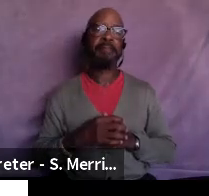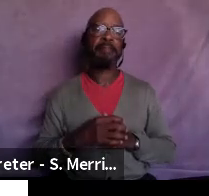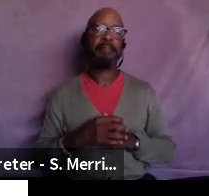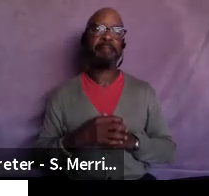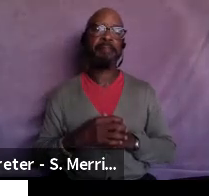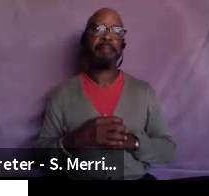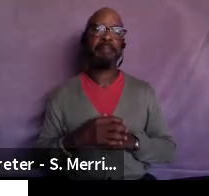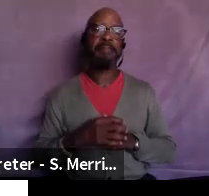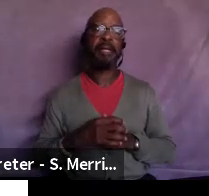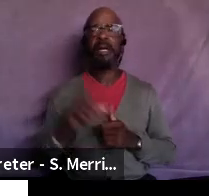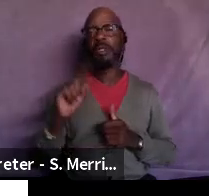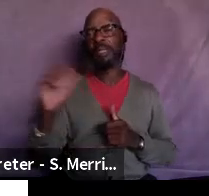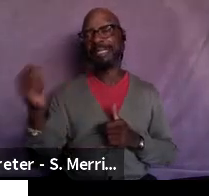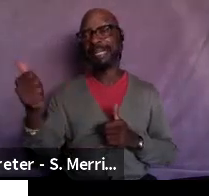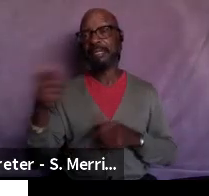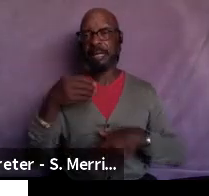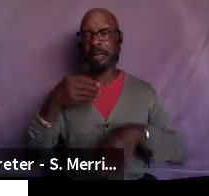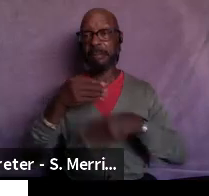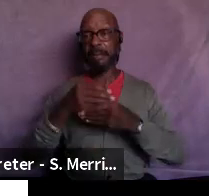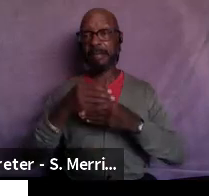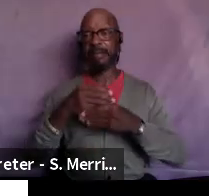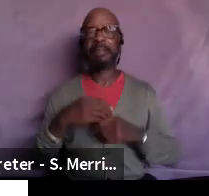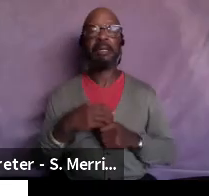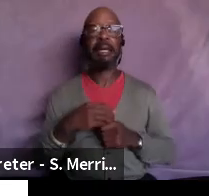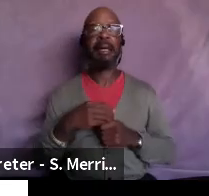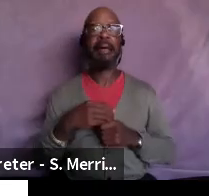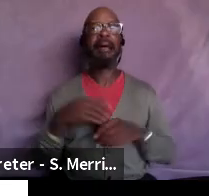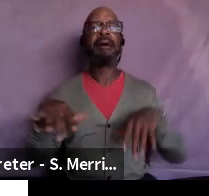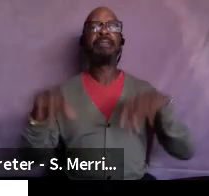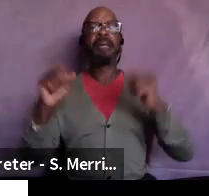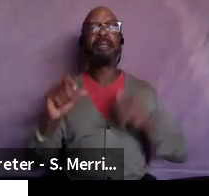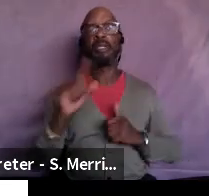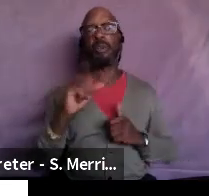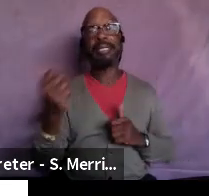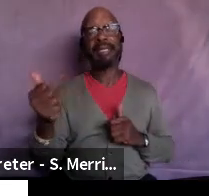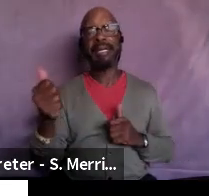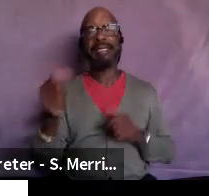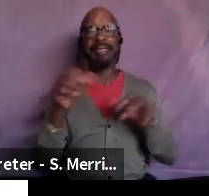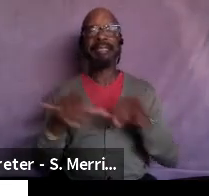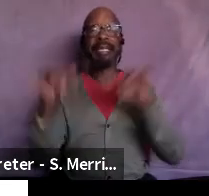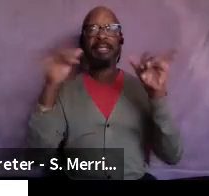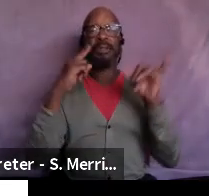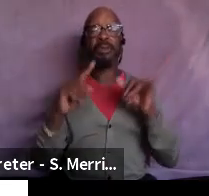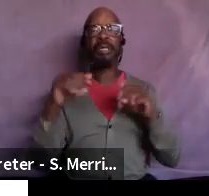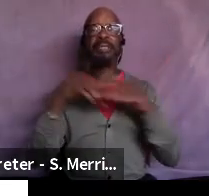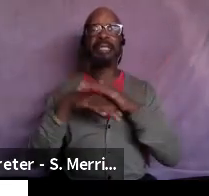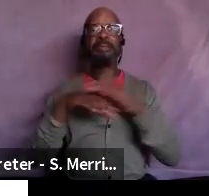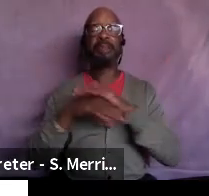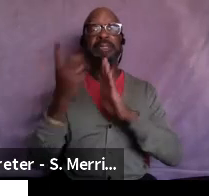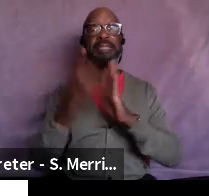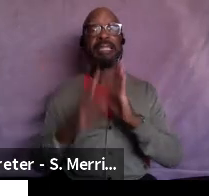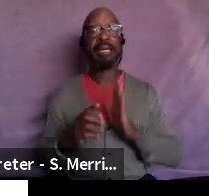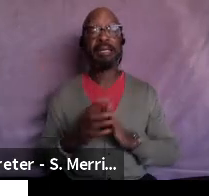The 2010 amendments adopted the 2010 standards for accessible design,